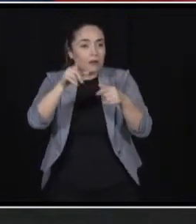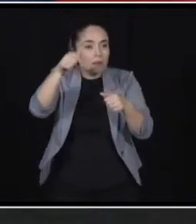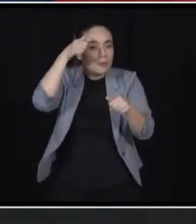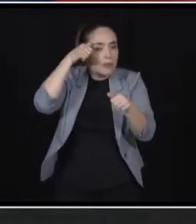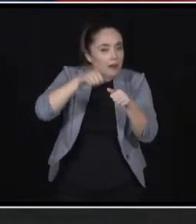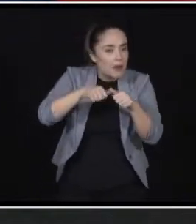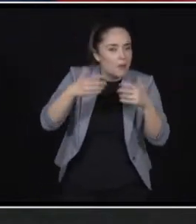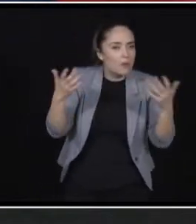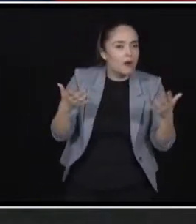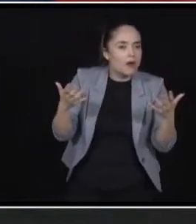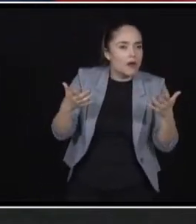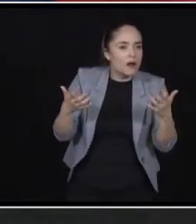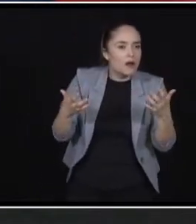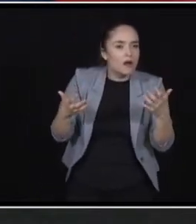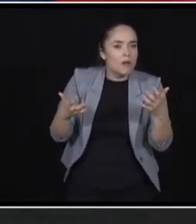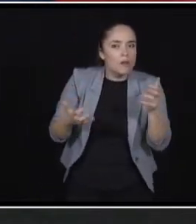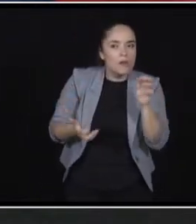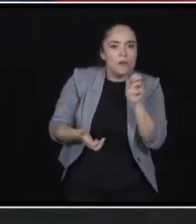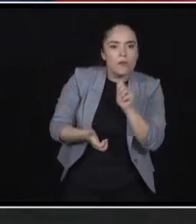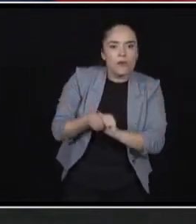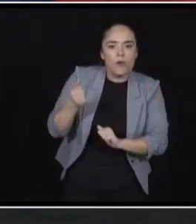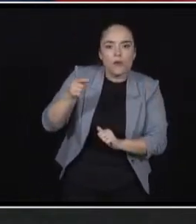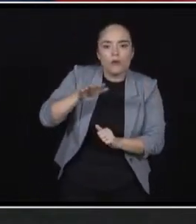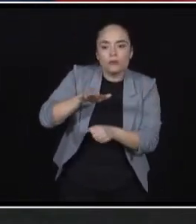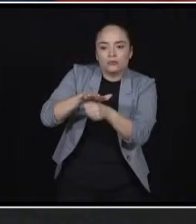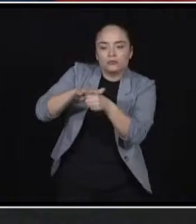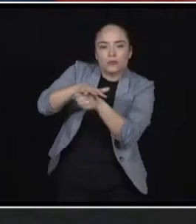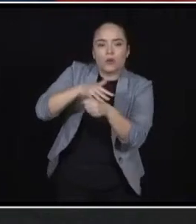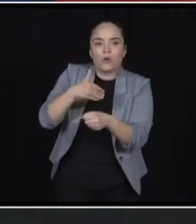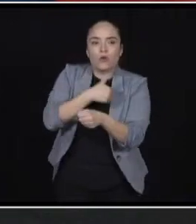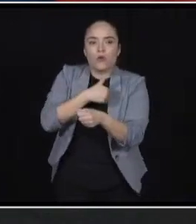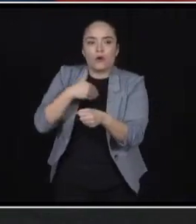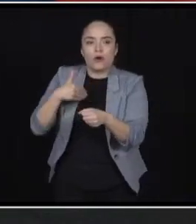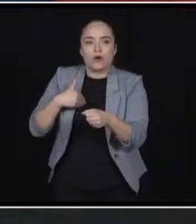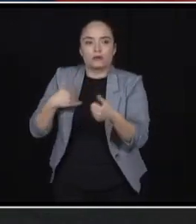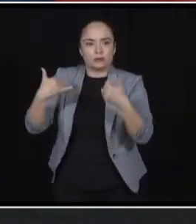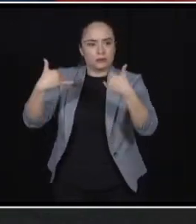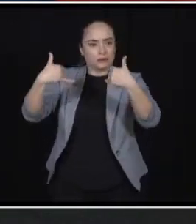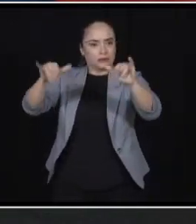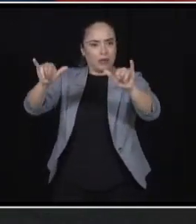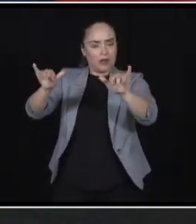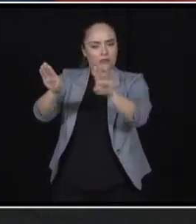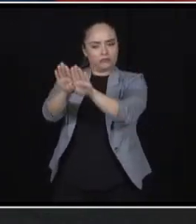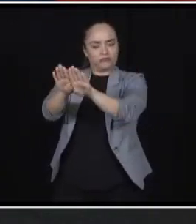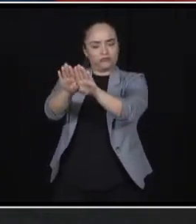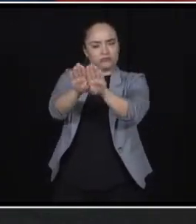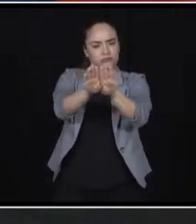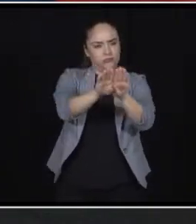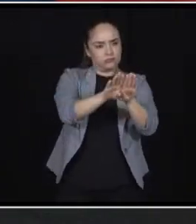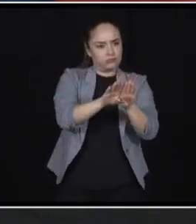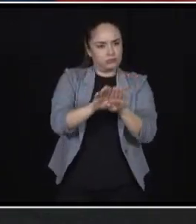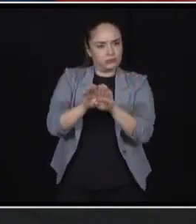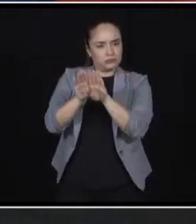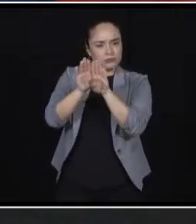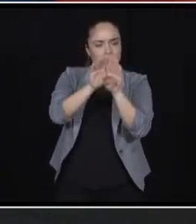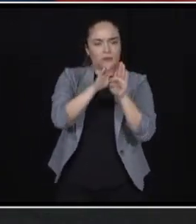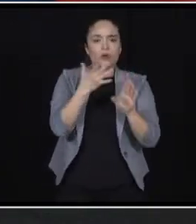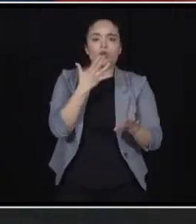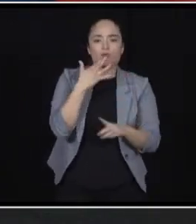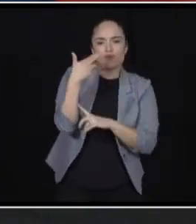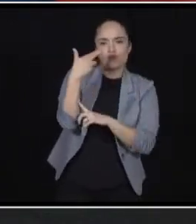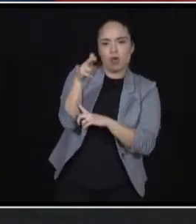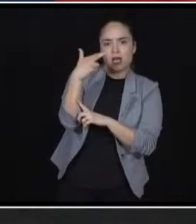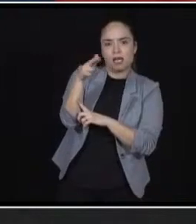majority of the Greater Toronto Area was still in gray lockdown. So, it wasn't like there was a big, huge